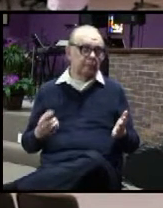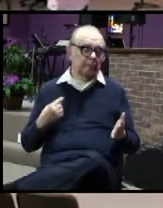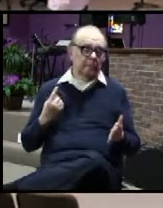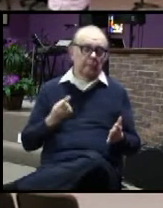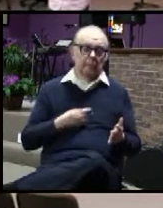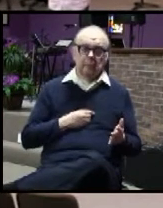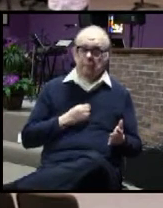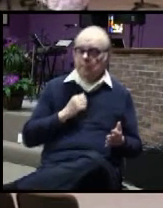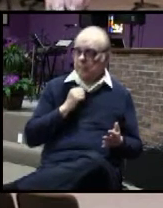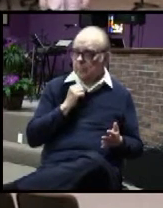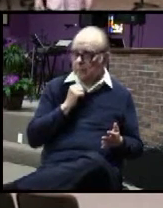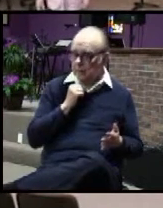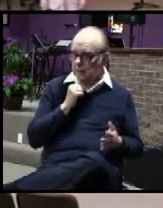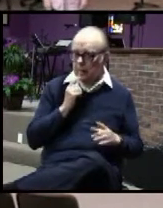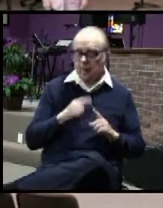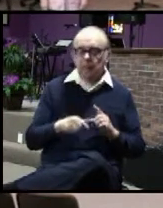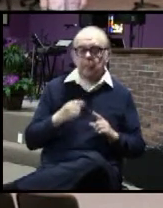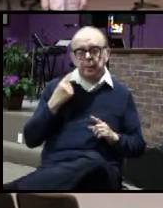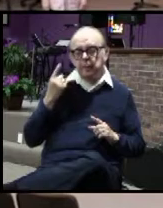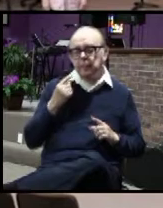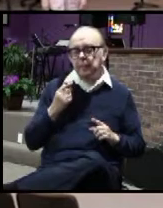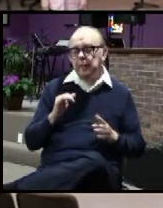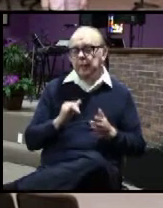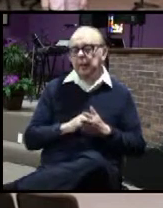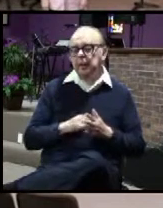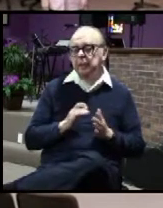think that Christ can live in us.